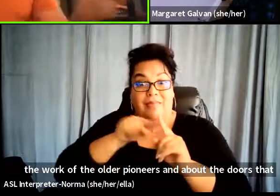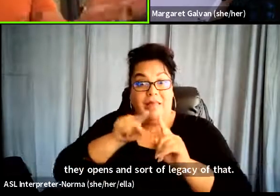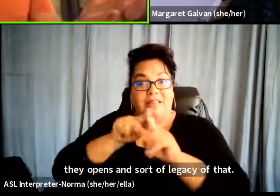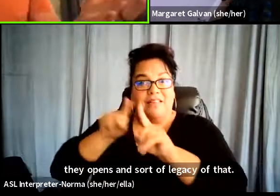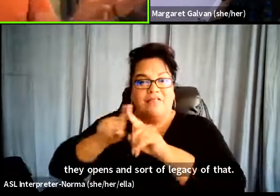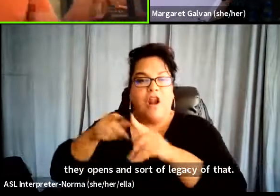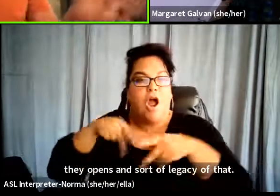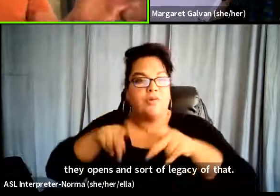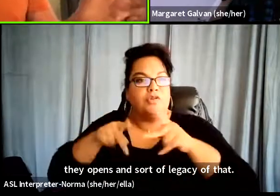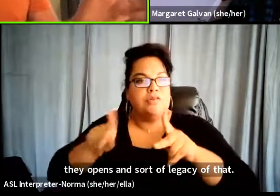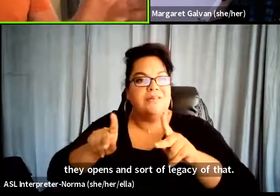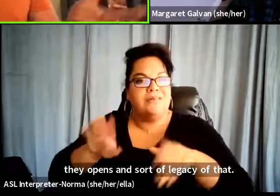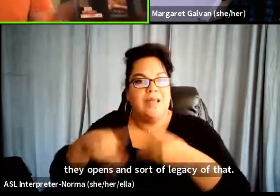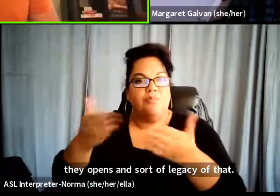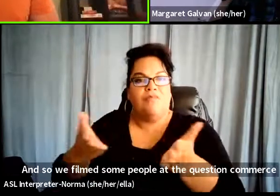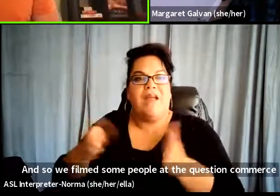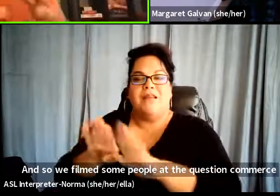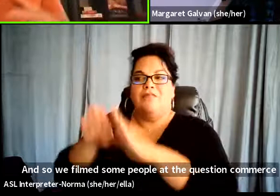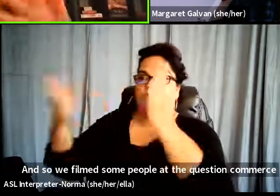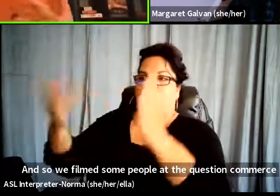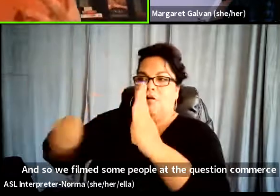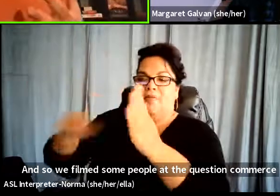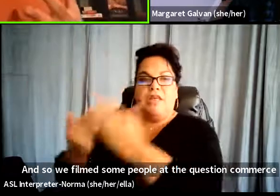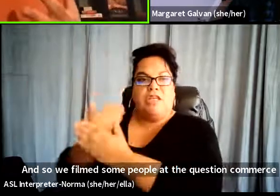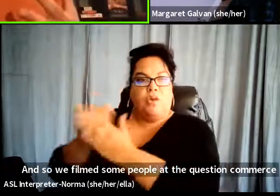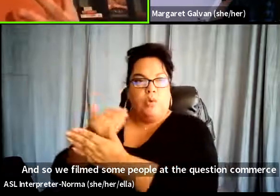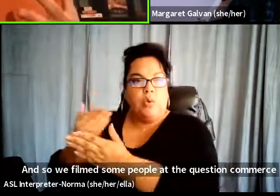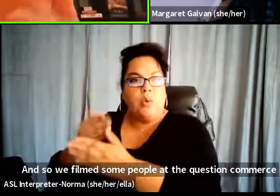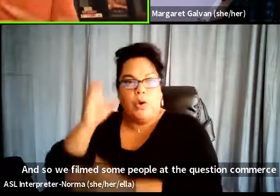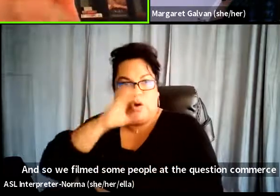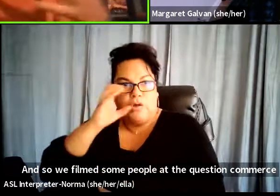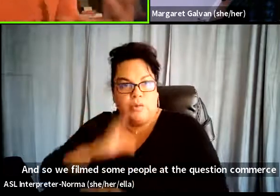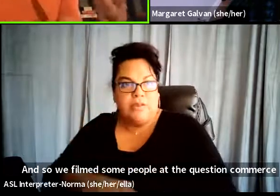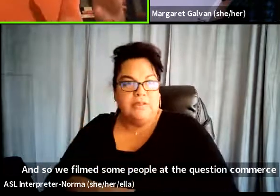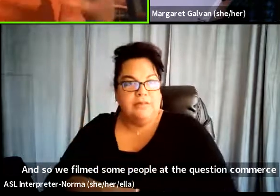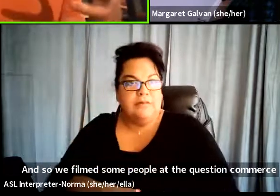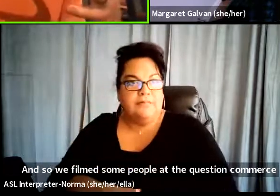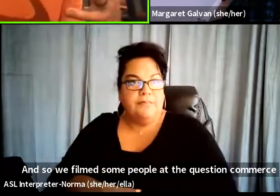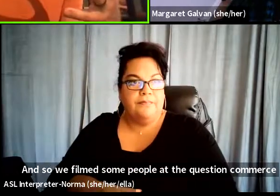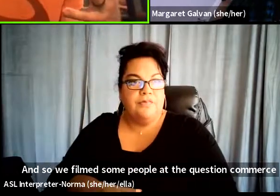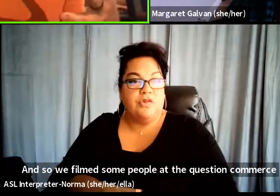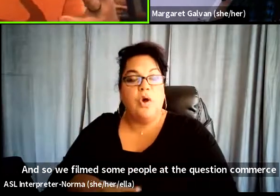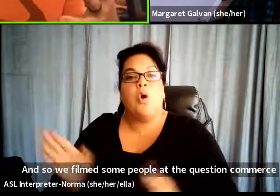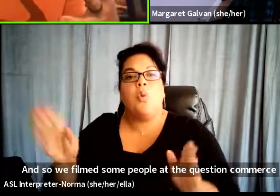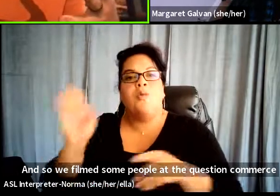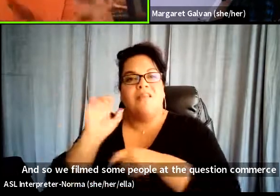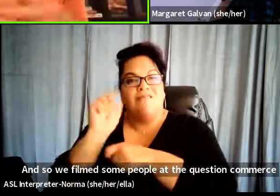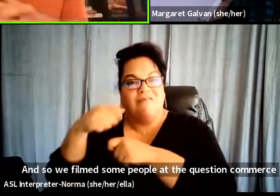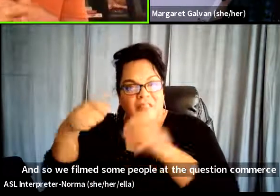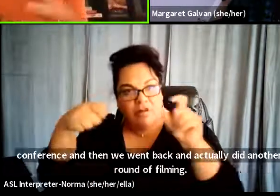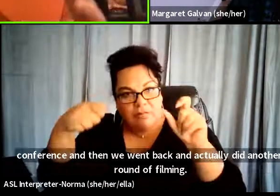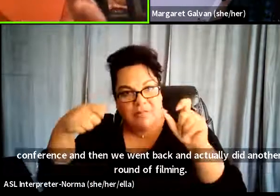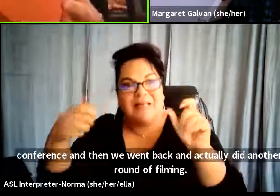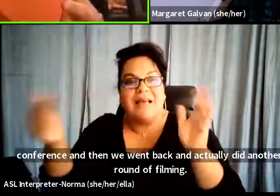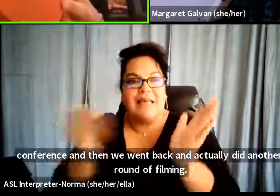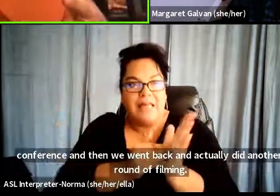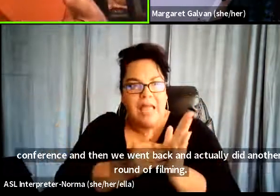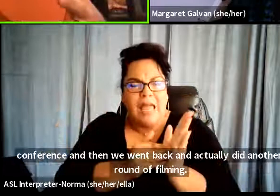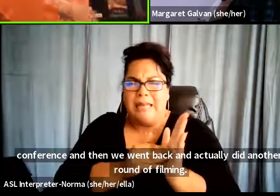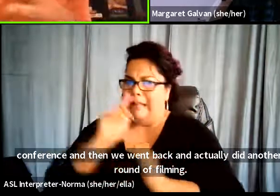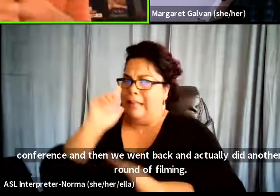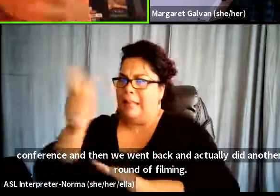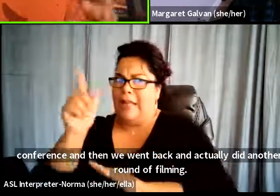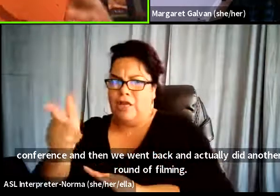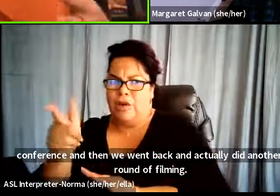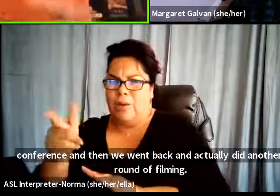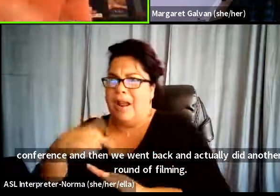filmed some people at, uh, the Queers in Comics conference. And then we went back and actually did another round of filming, um, really very late in the game. It